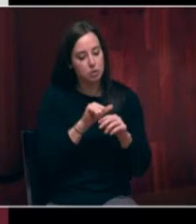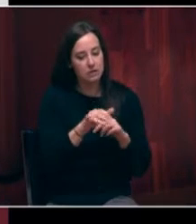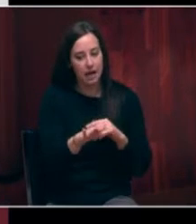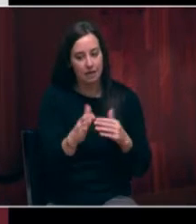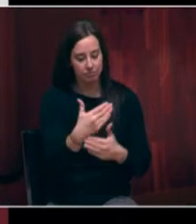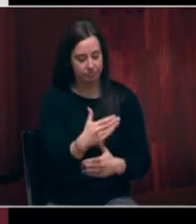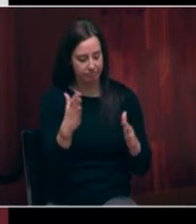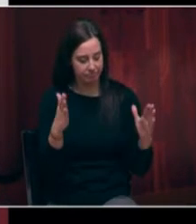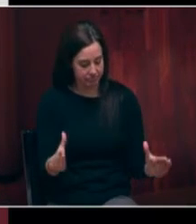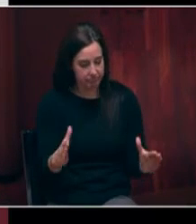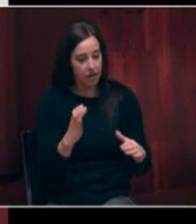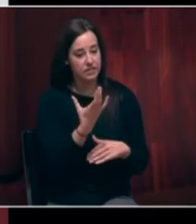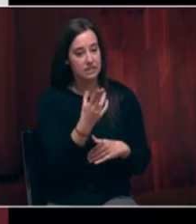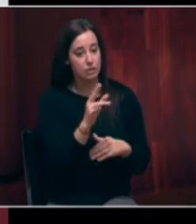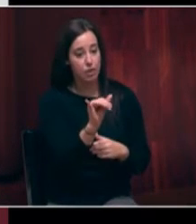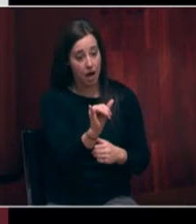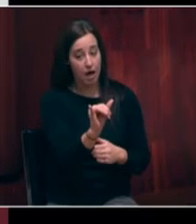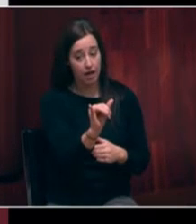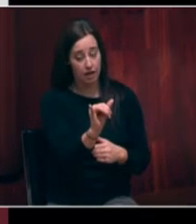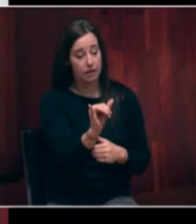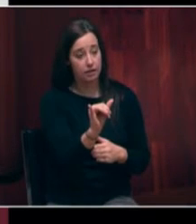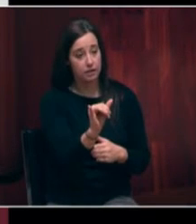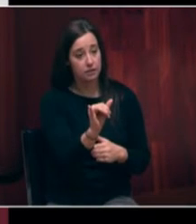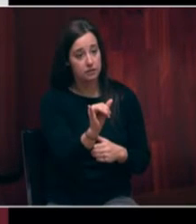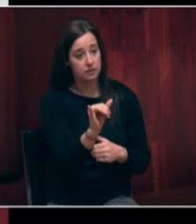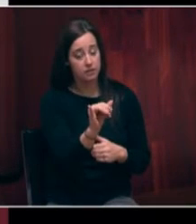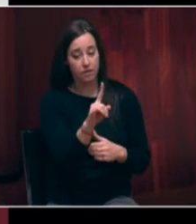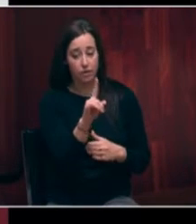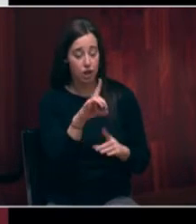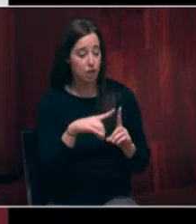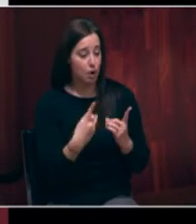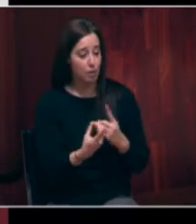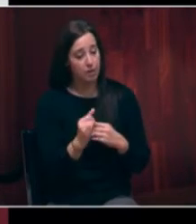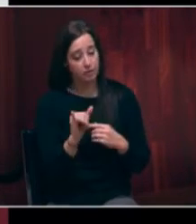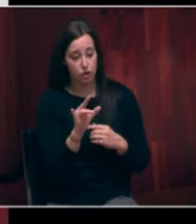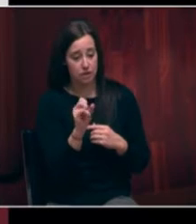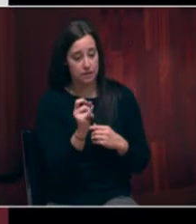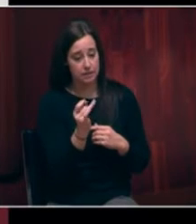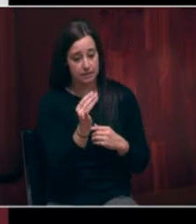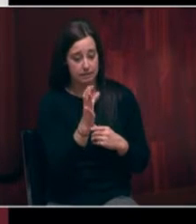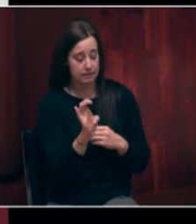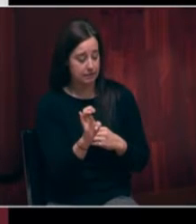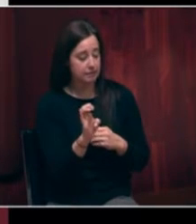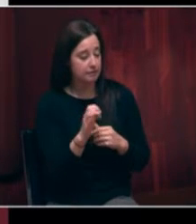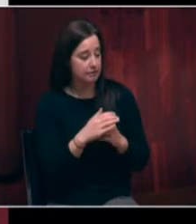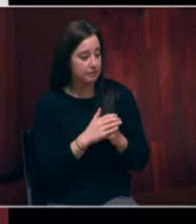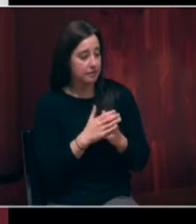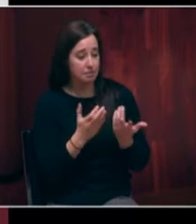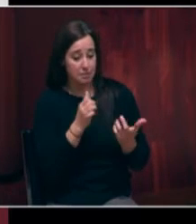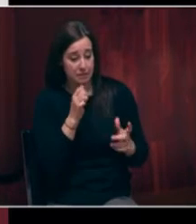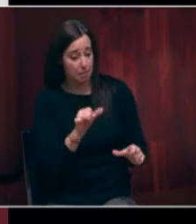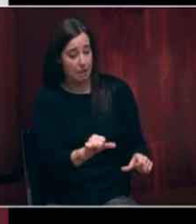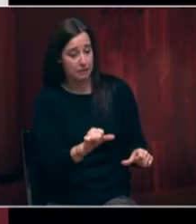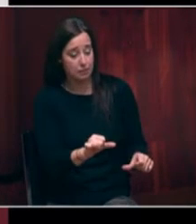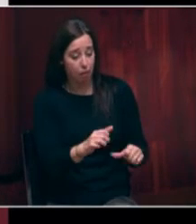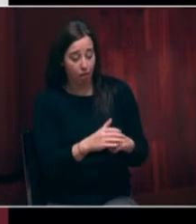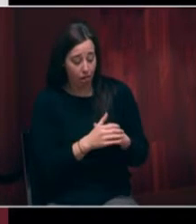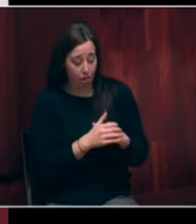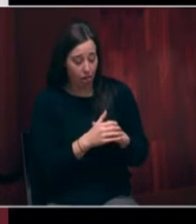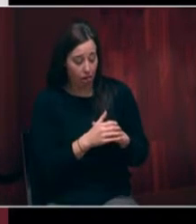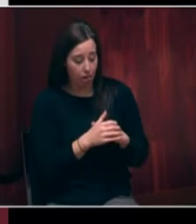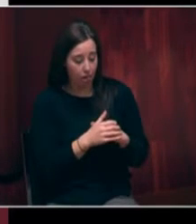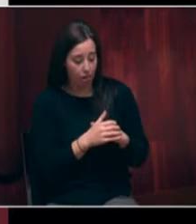attorney, and you're sending CUI to the Department of Justice for them to do something fancy with it. Now, it may not be possible or may be overly burdensome